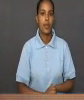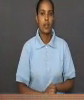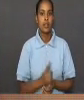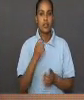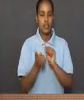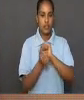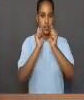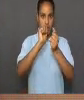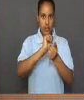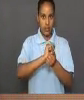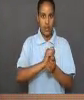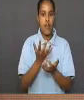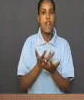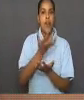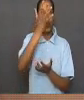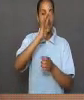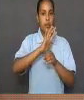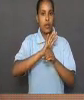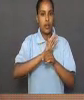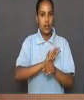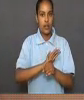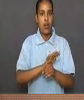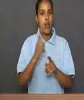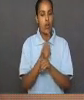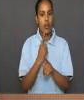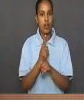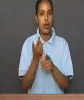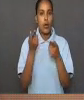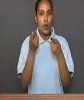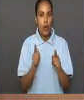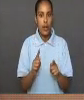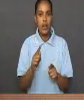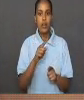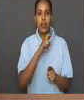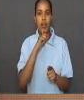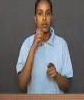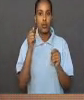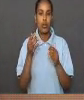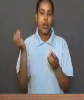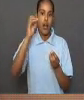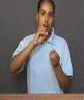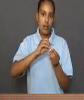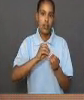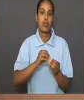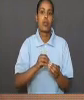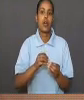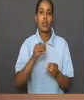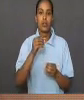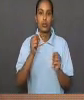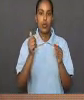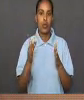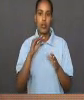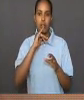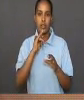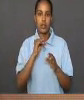The change in vapor pressure that occurs when a solute is added to a solvent